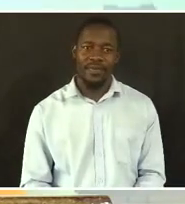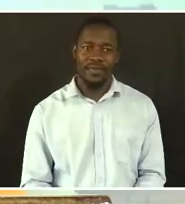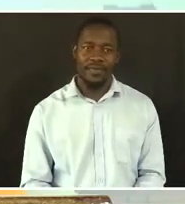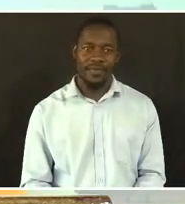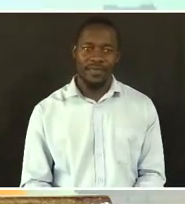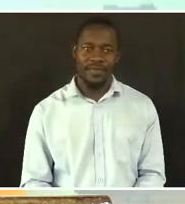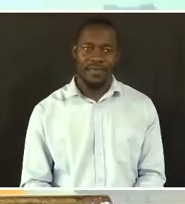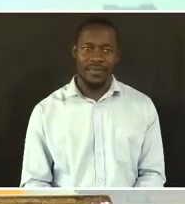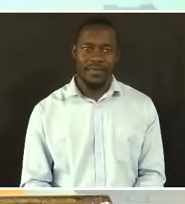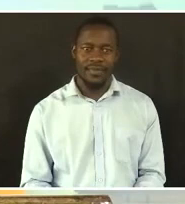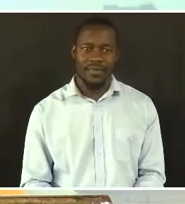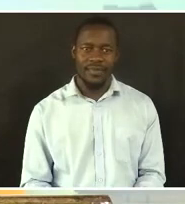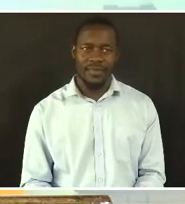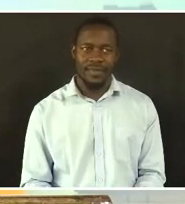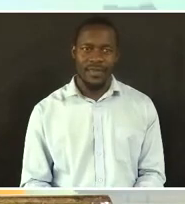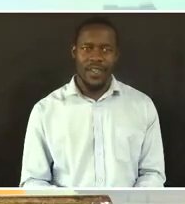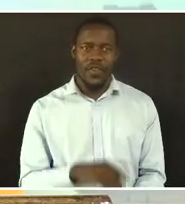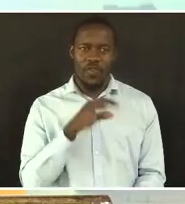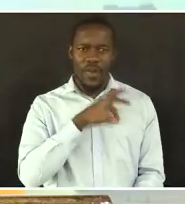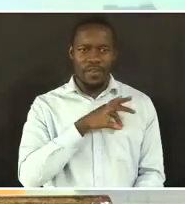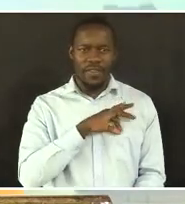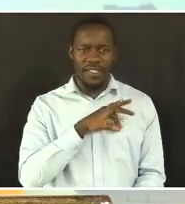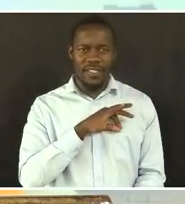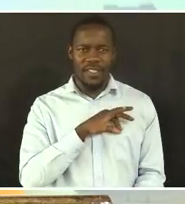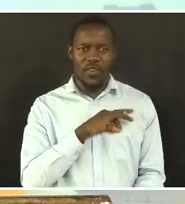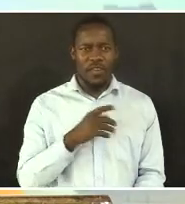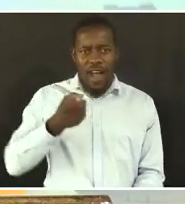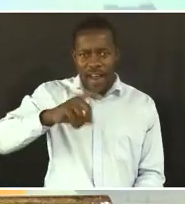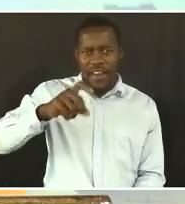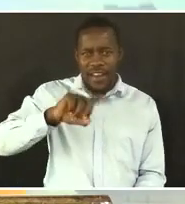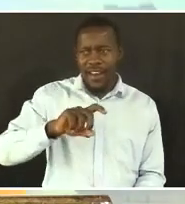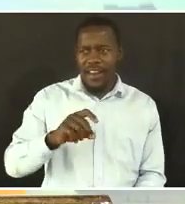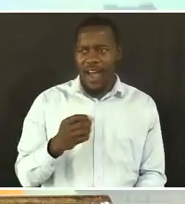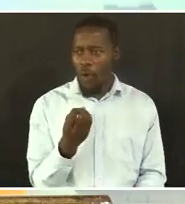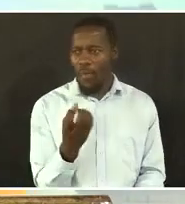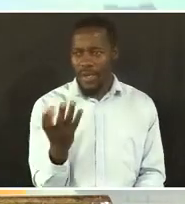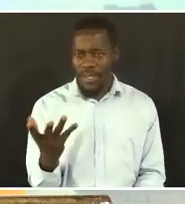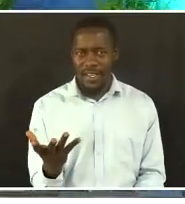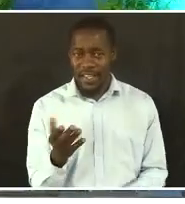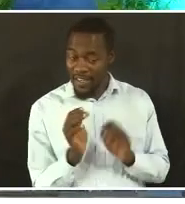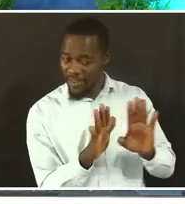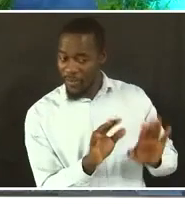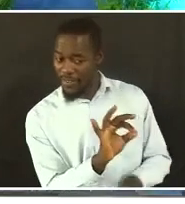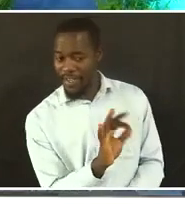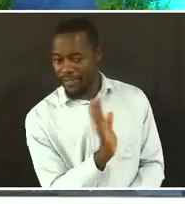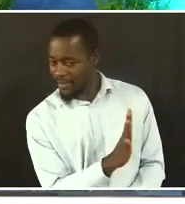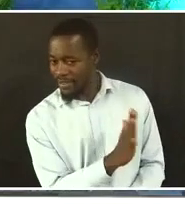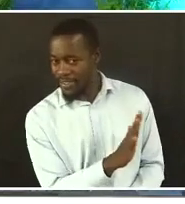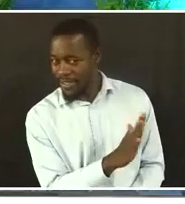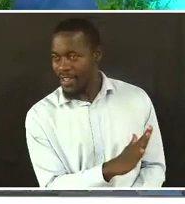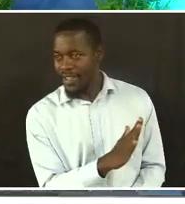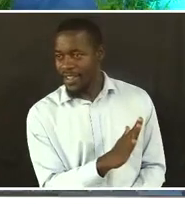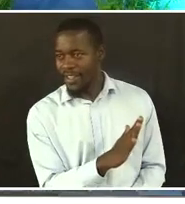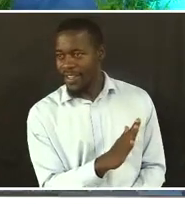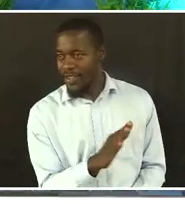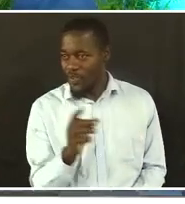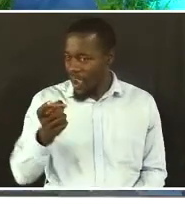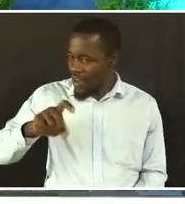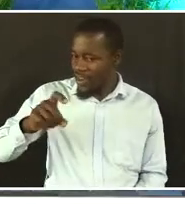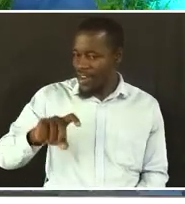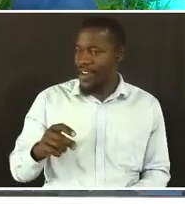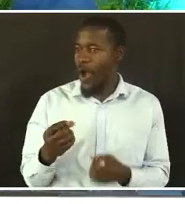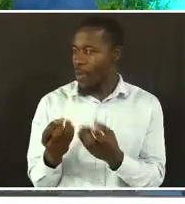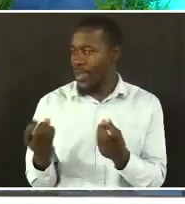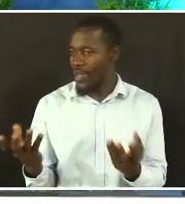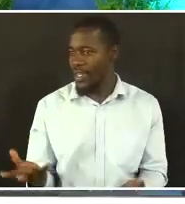gained? Leave the ones that the Lord delivered unto you. the ones you've gained.